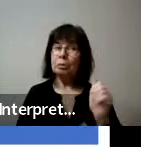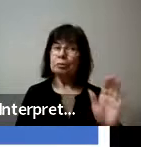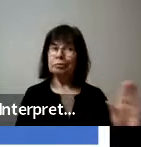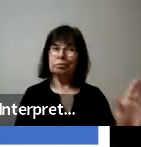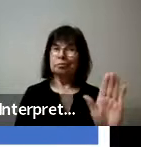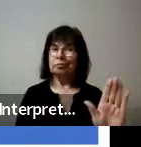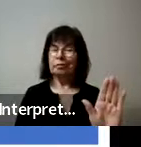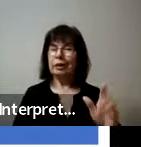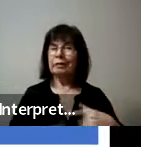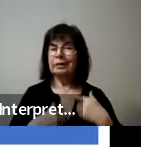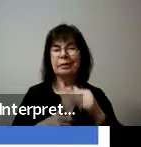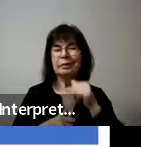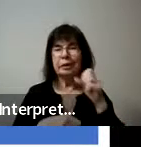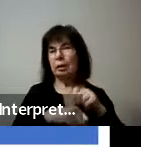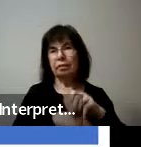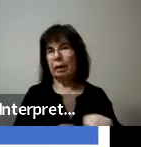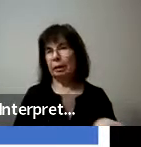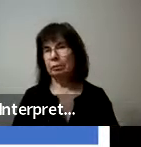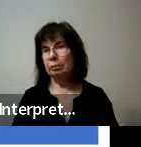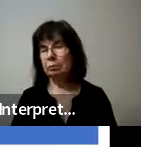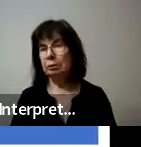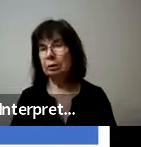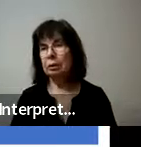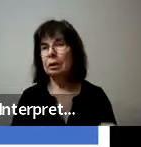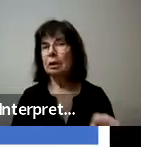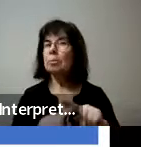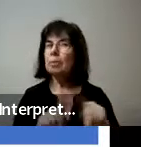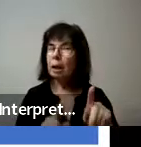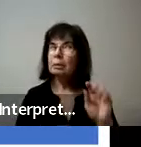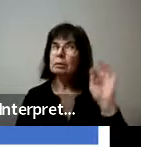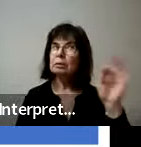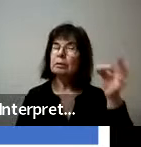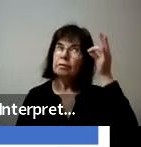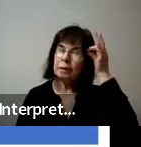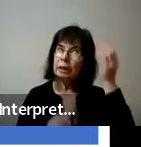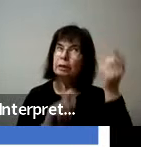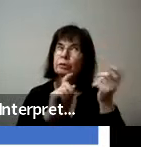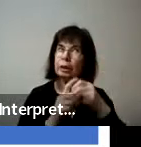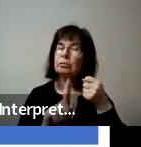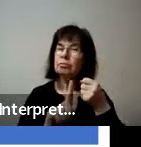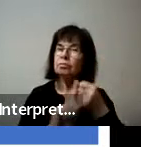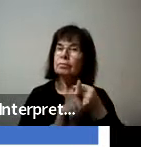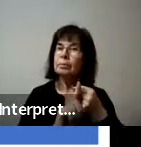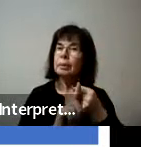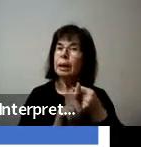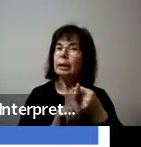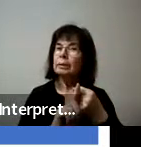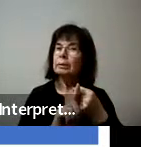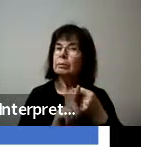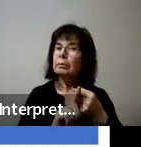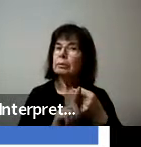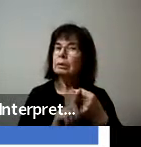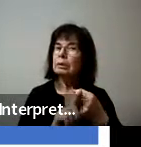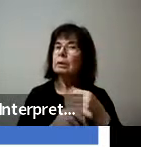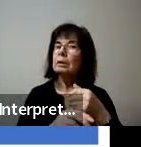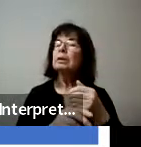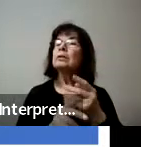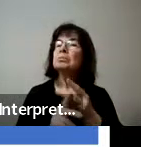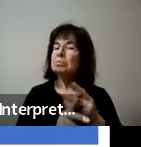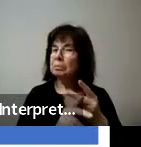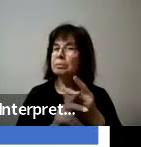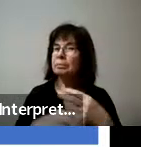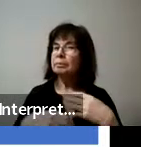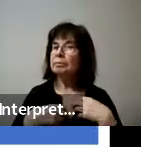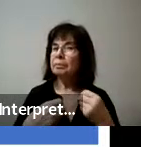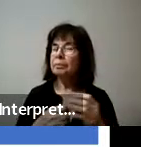big effect. Although the federal changes do have some impacts on healthcare, and those impacts are bigger, especially if you're